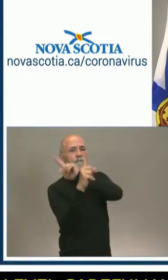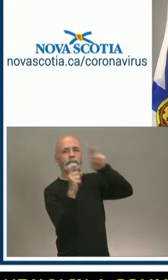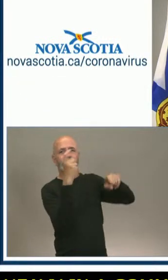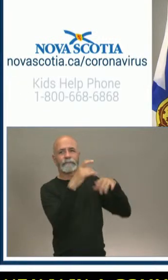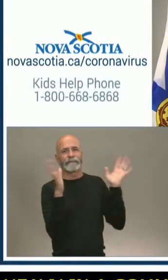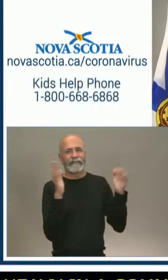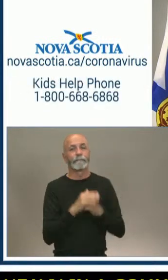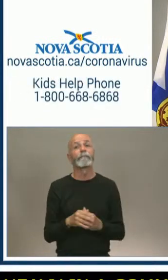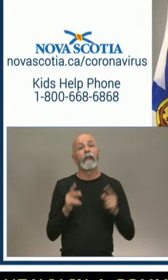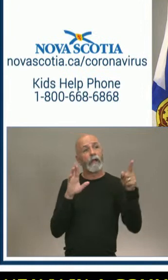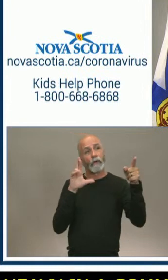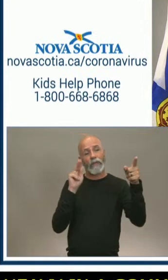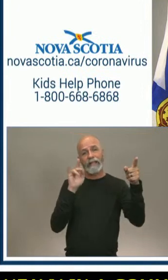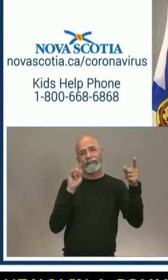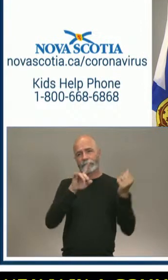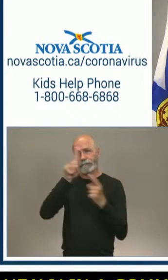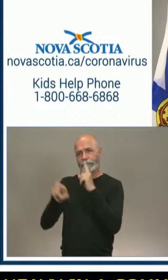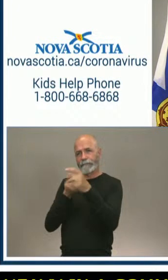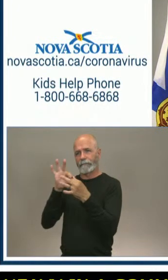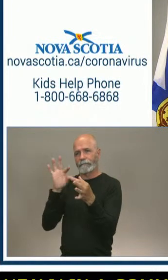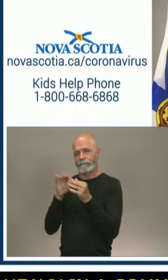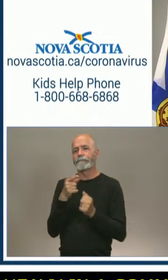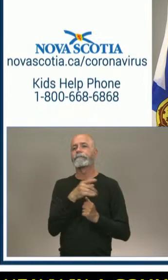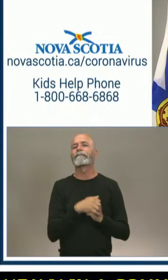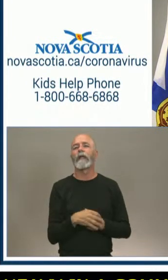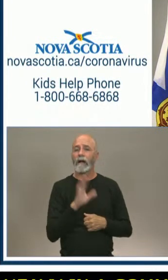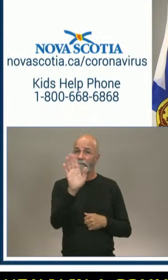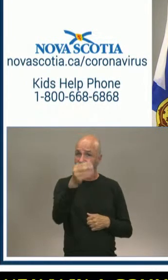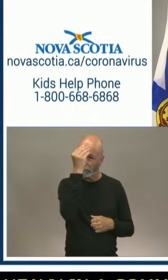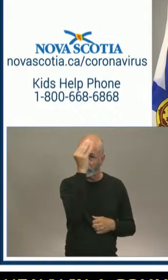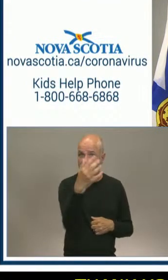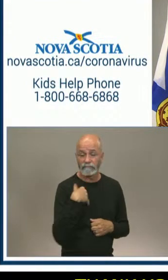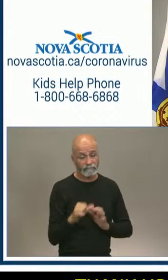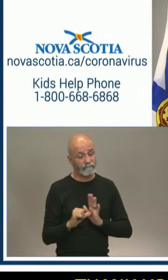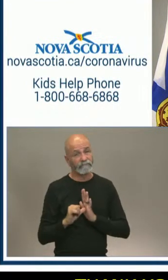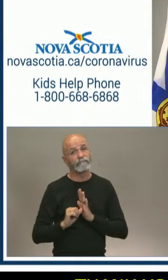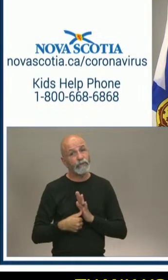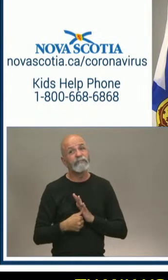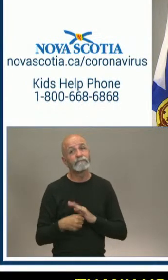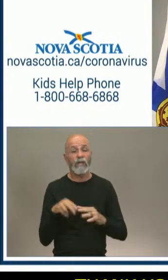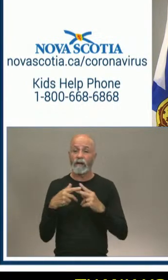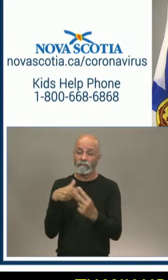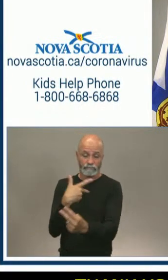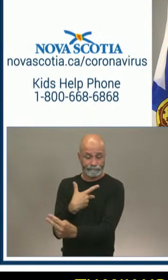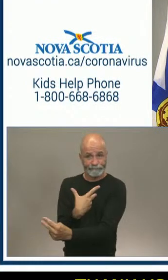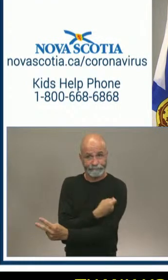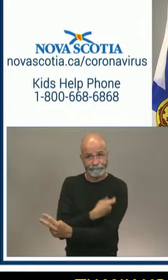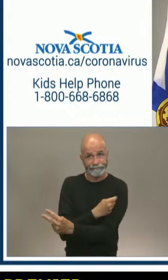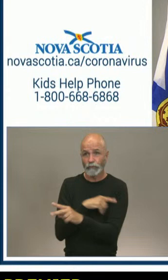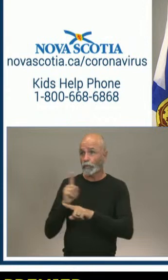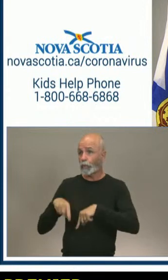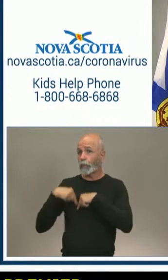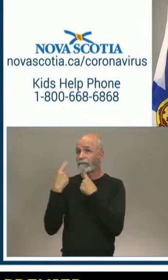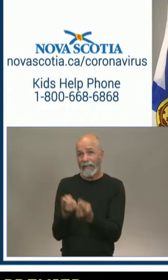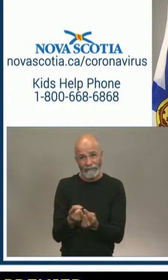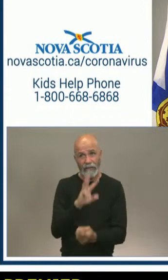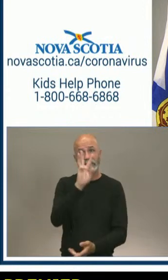to the vaccine program, I am very impressed how it's rolling out across the province. To date, we have